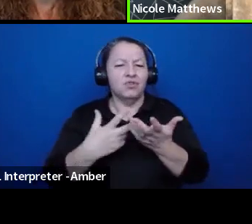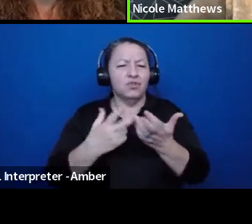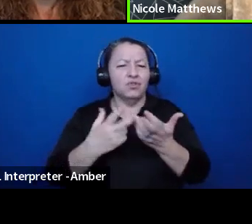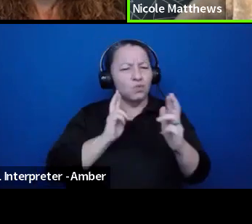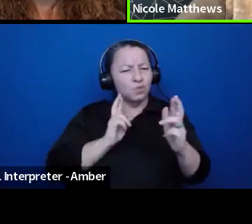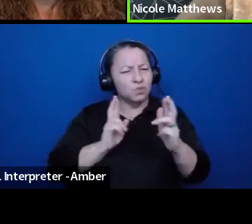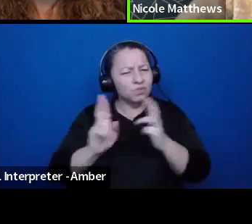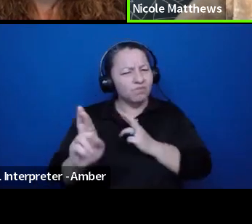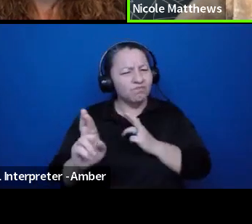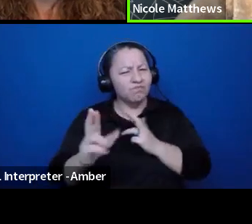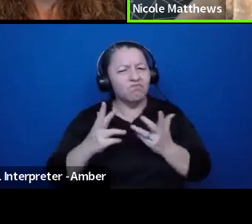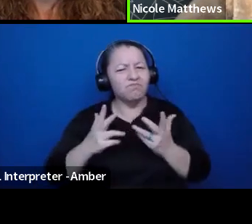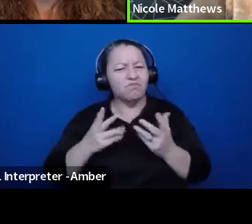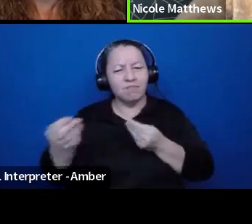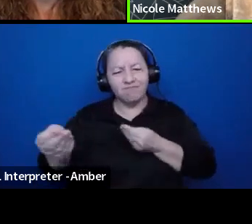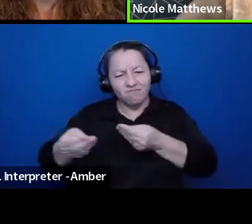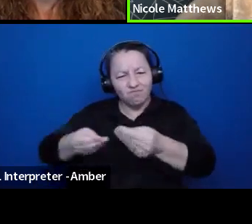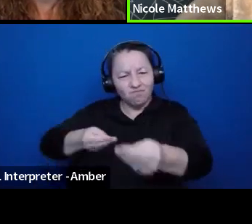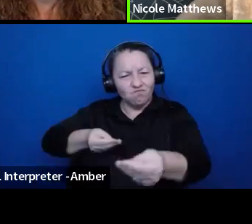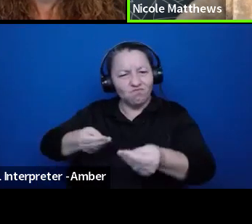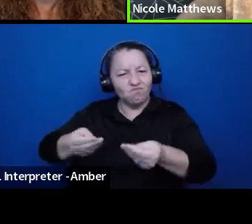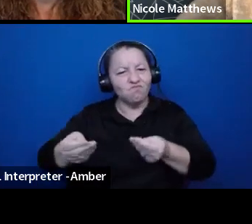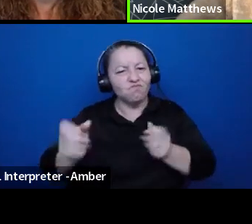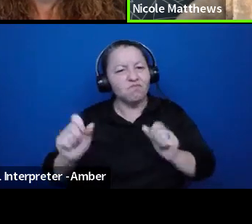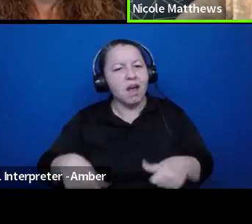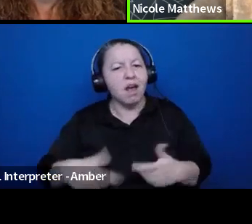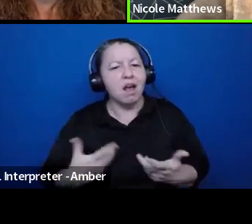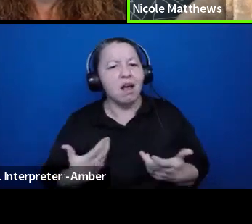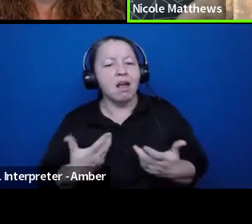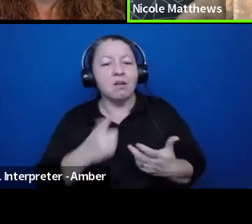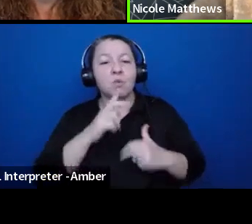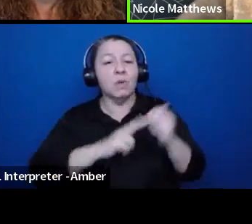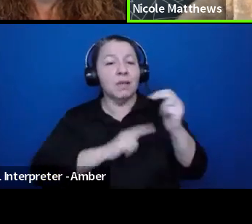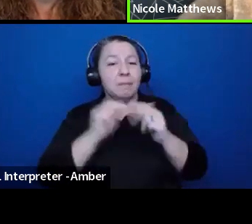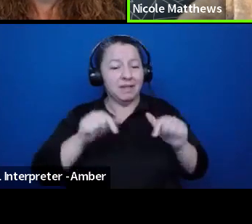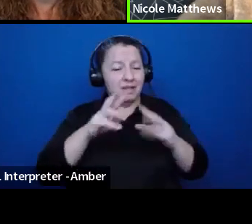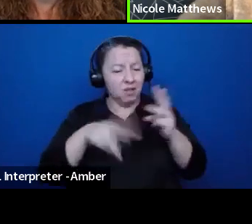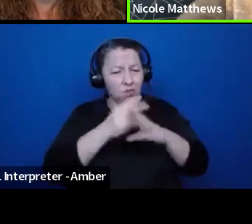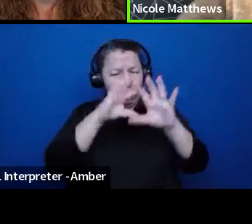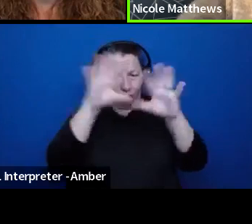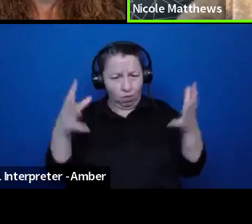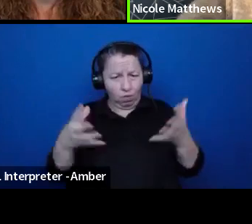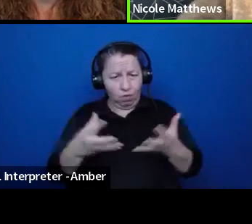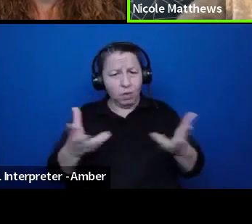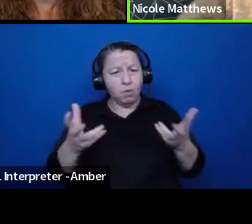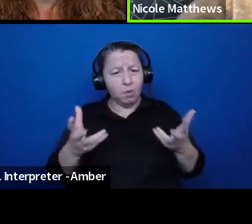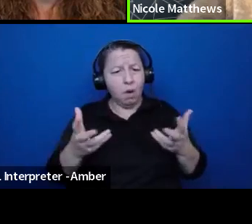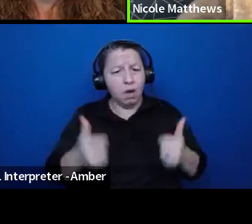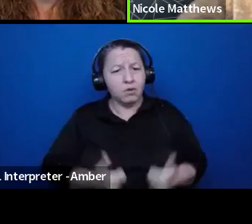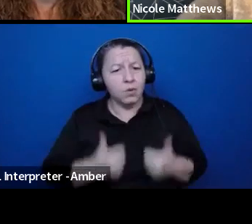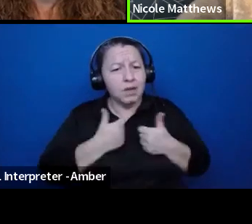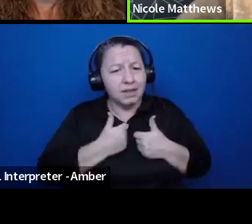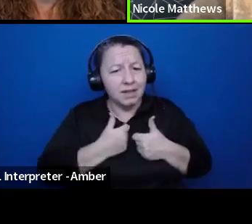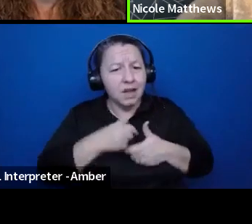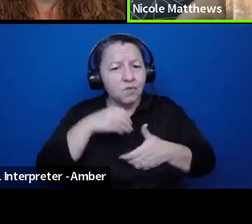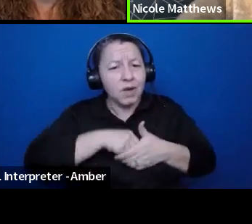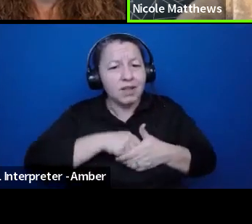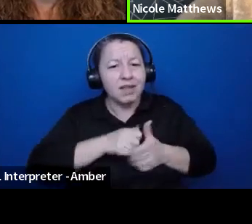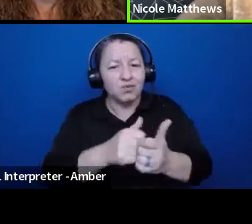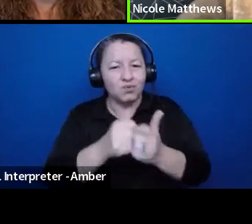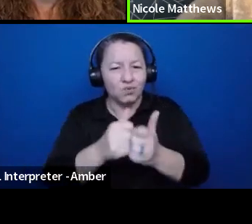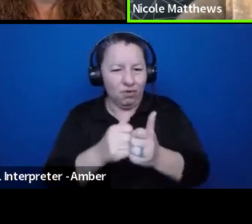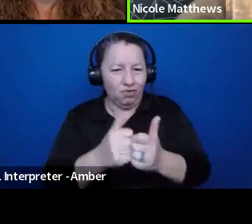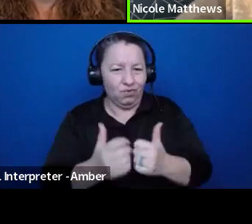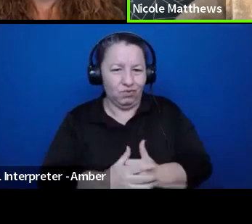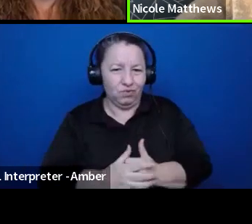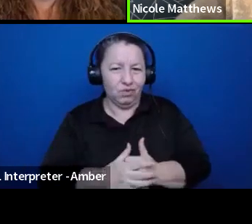and really building this this world that we want to be in together, and not only talking about